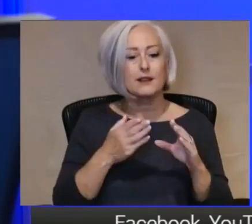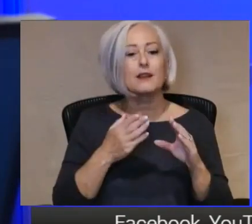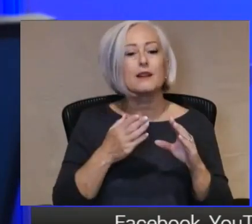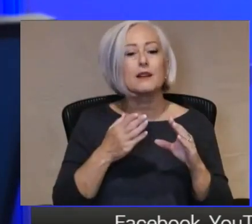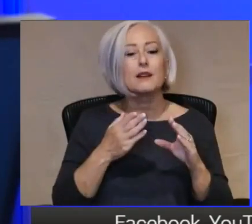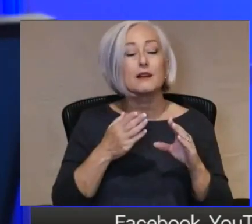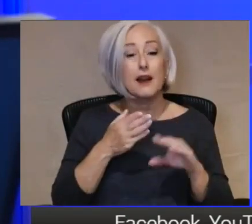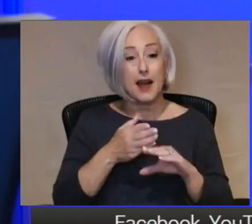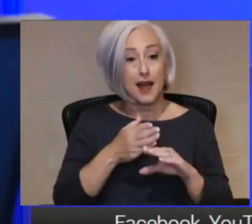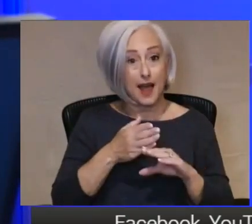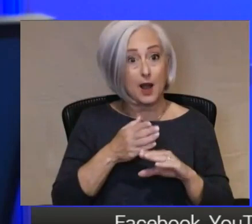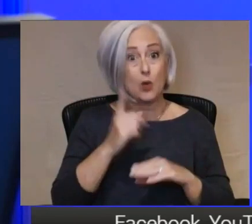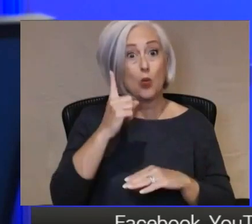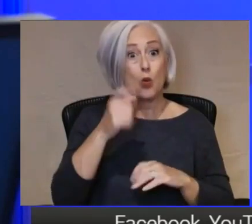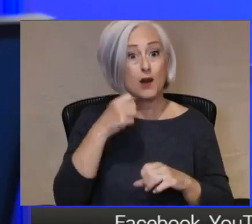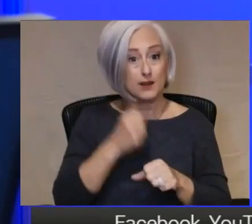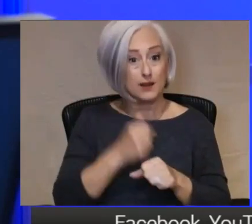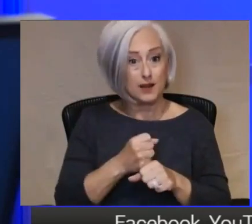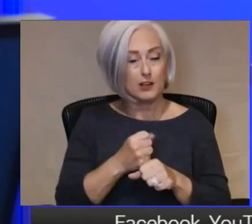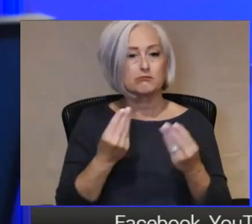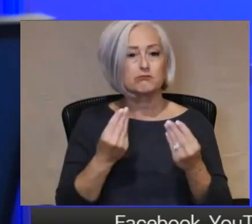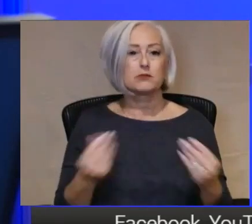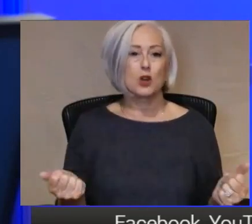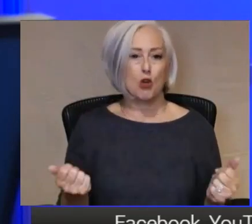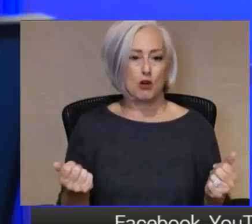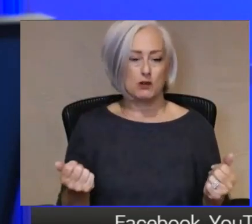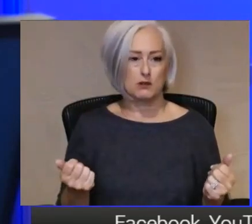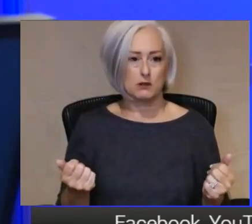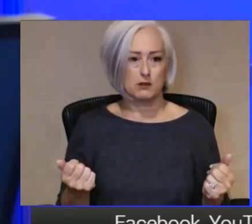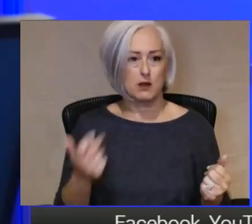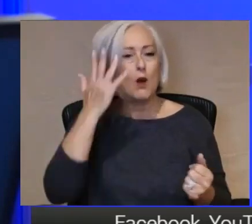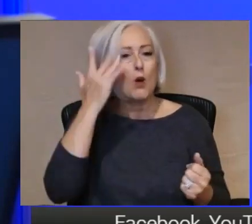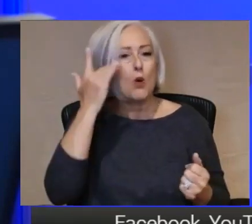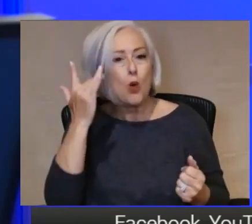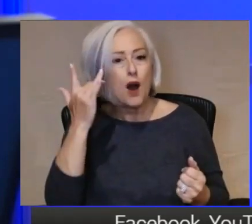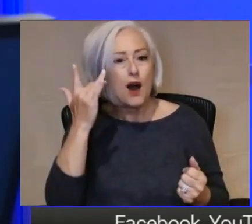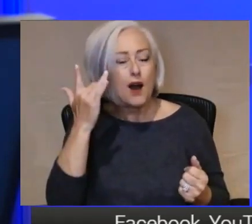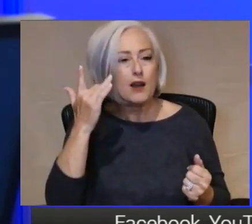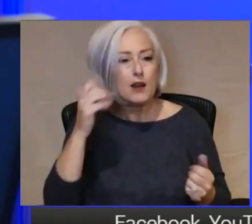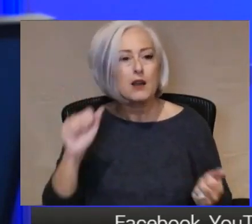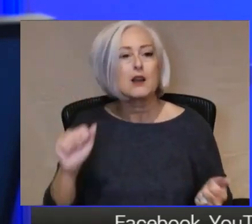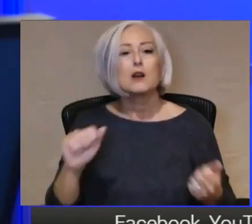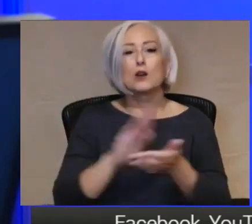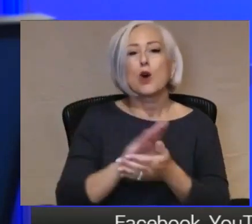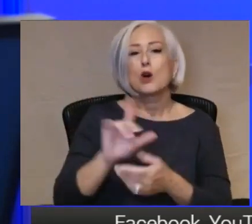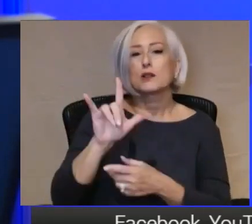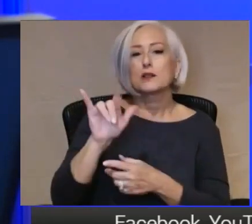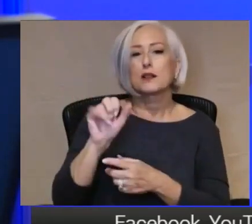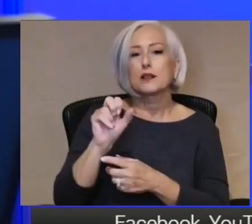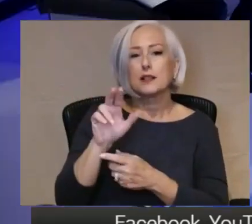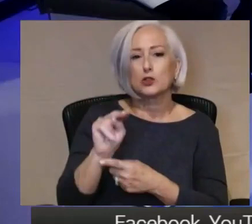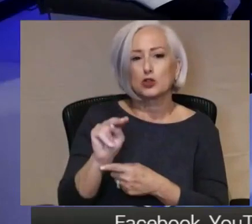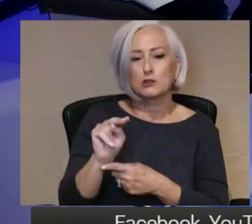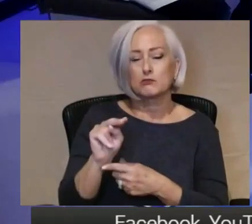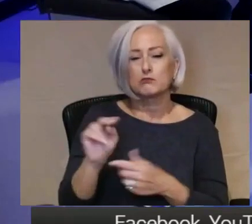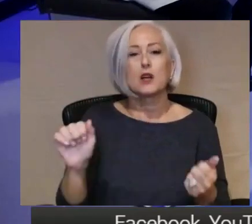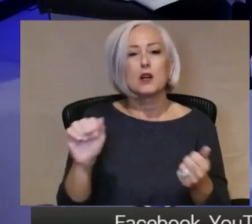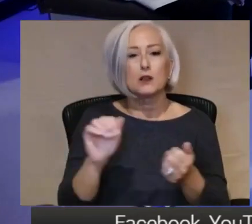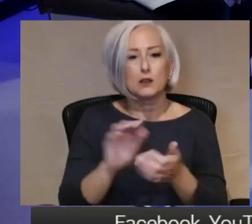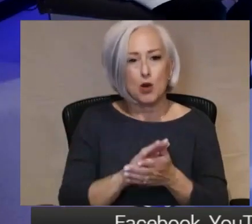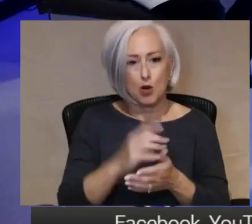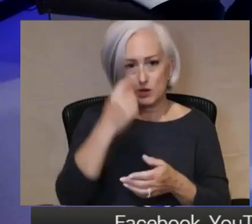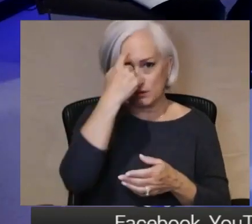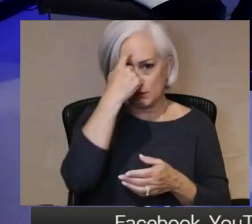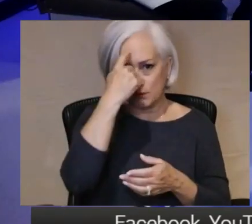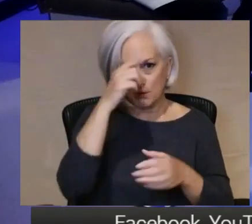we are causing a lesion, we are causing swelling in the brain, so we will see some balance difficulties. So is that your